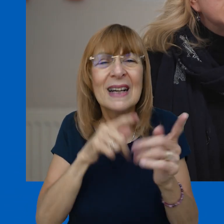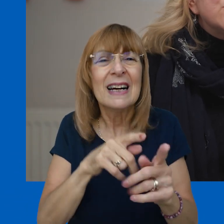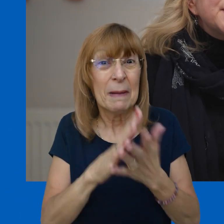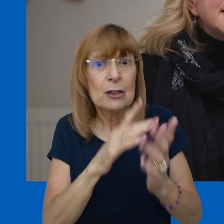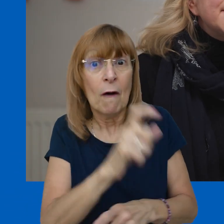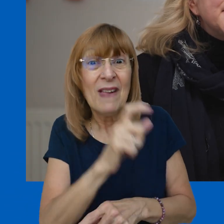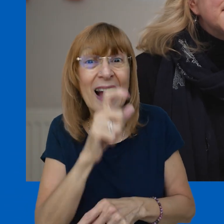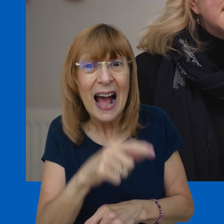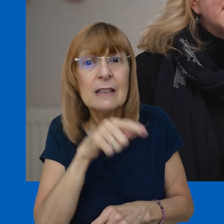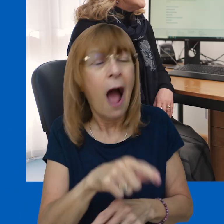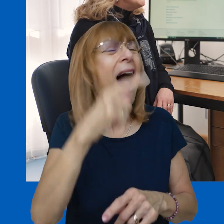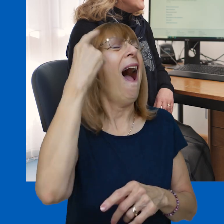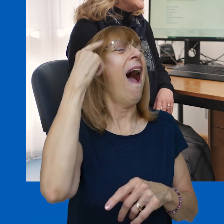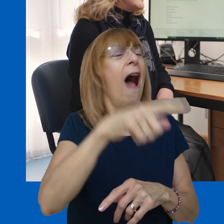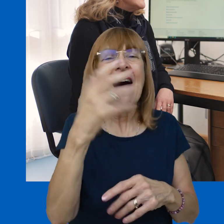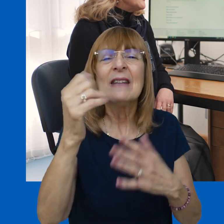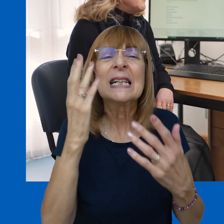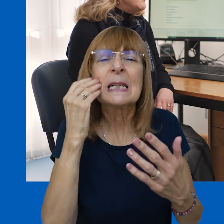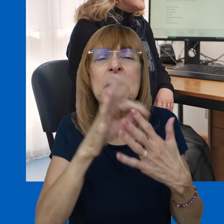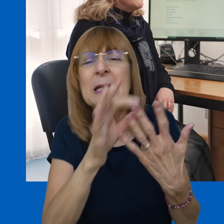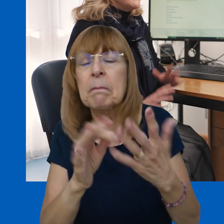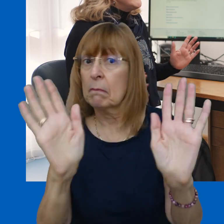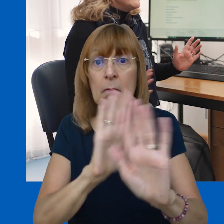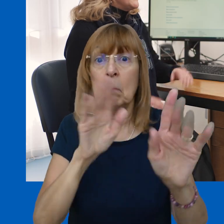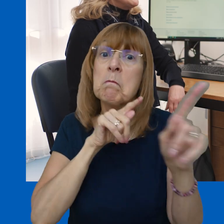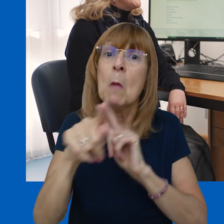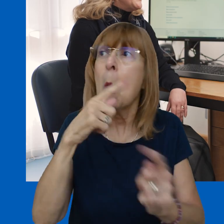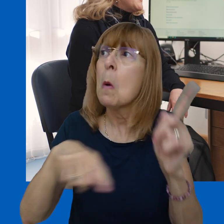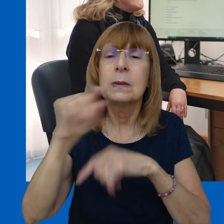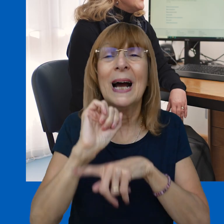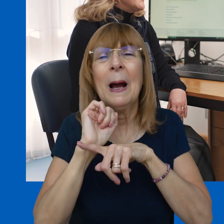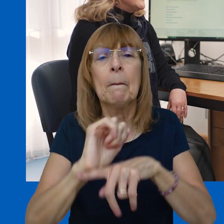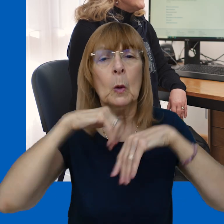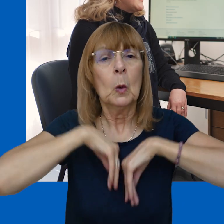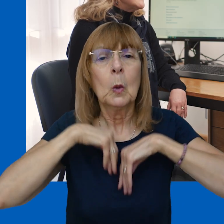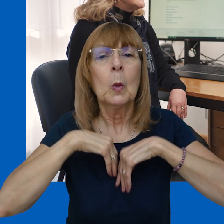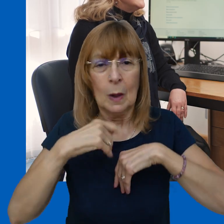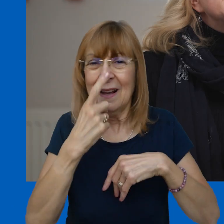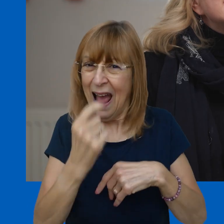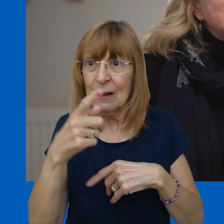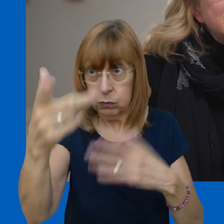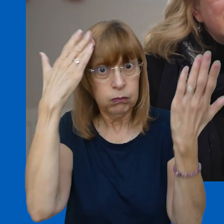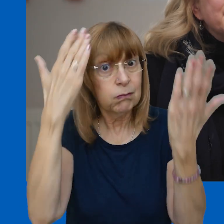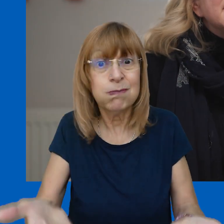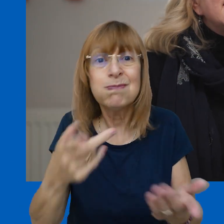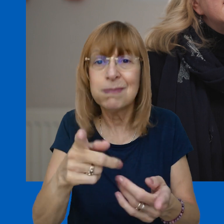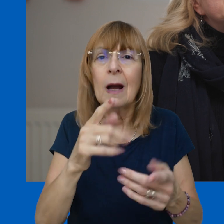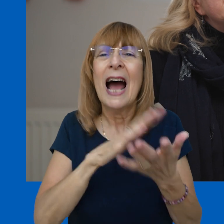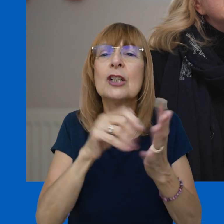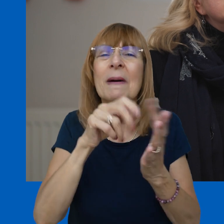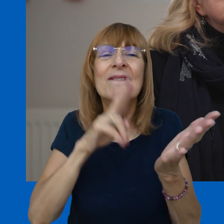do not cause any symptoms. In most cases, your immune system will get rid of the virus without you ever knowing that you've had it. But